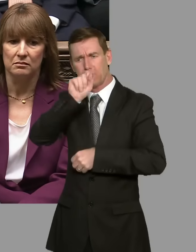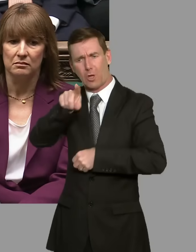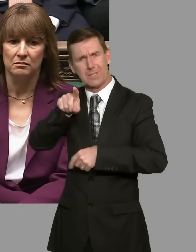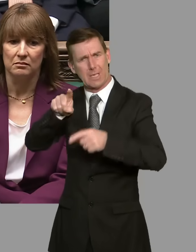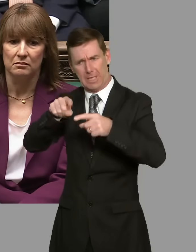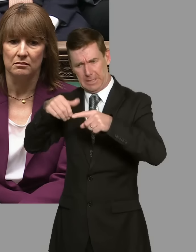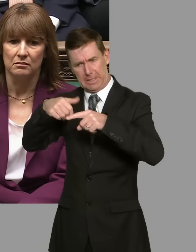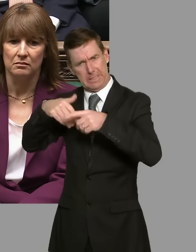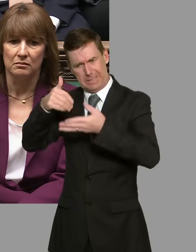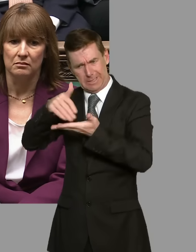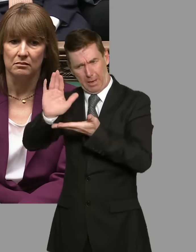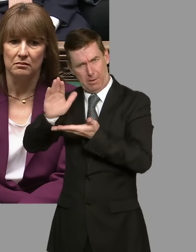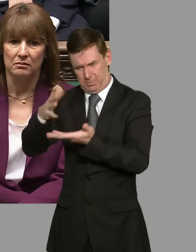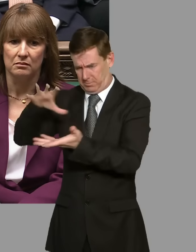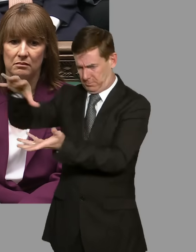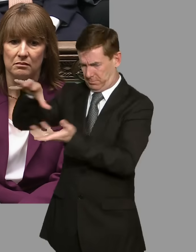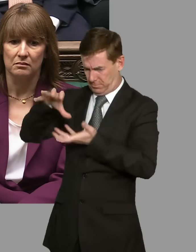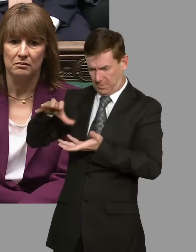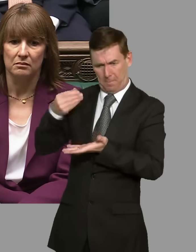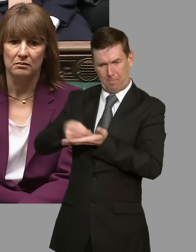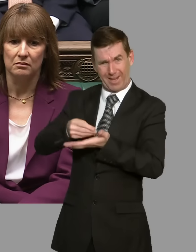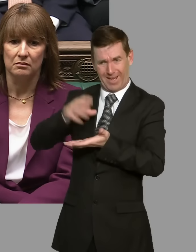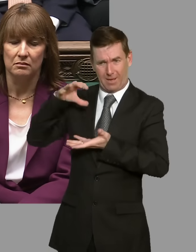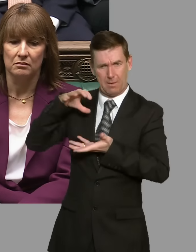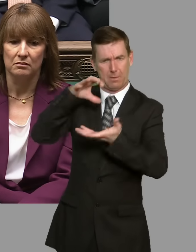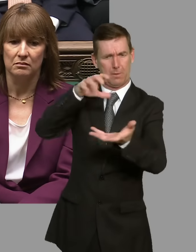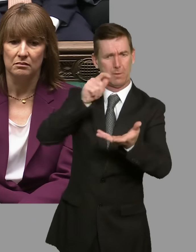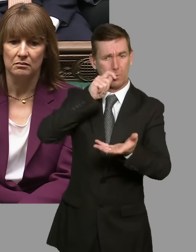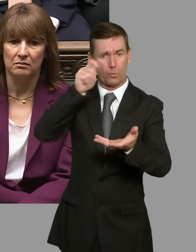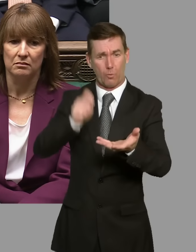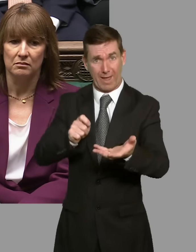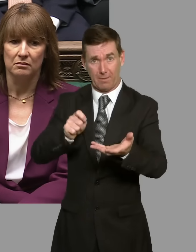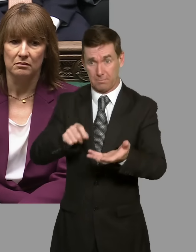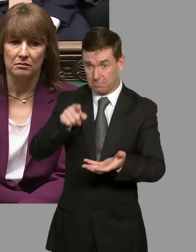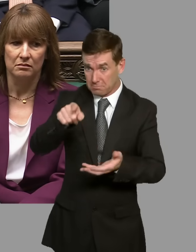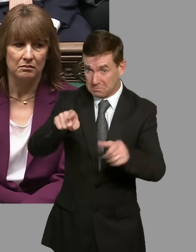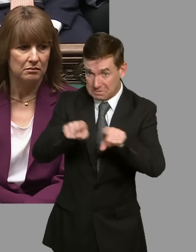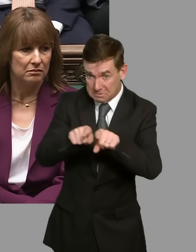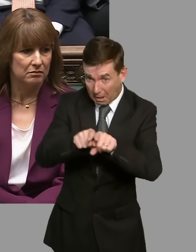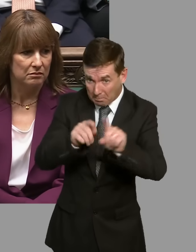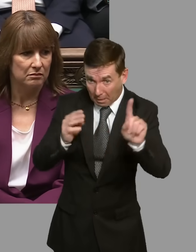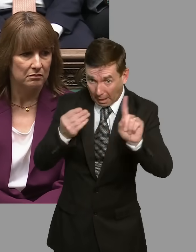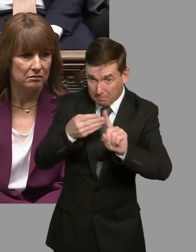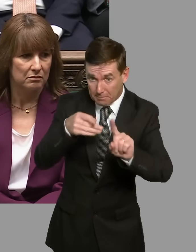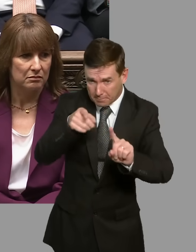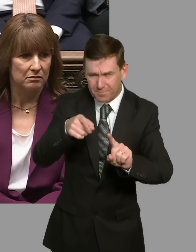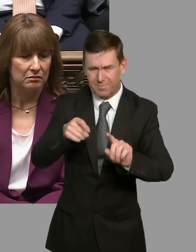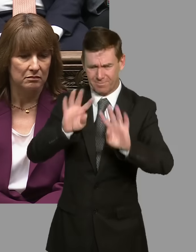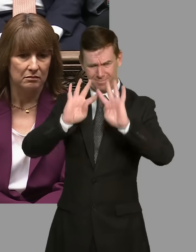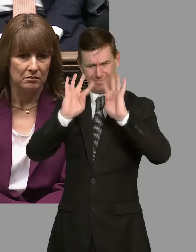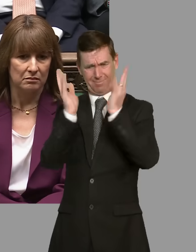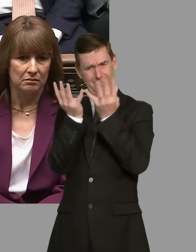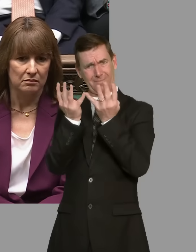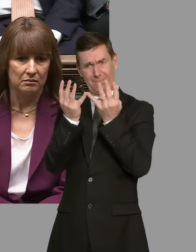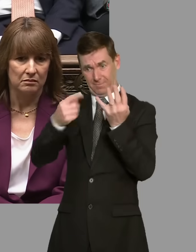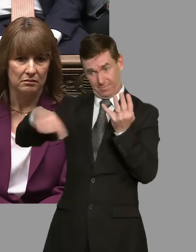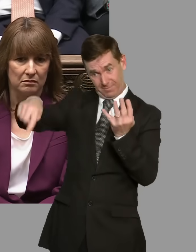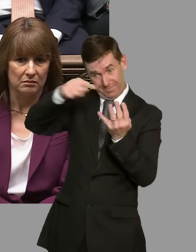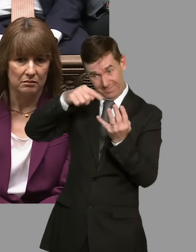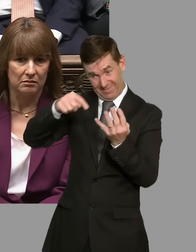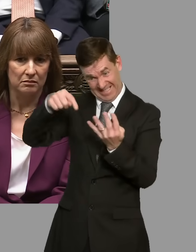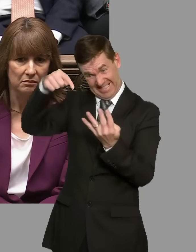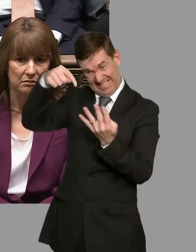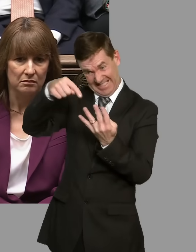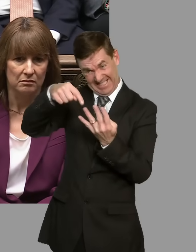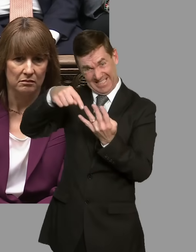something they discuss in the Shadow Cabinet, advised by a Shadow Attorney General who is representing the very